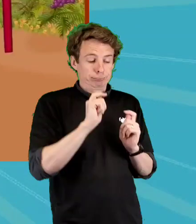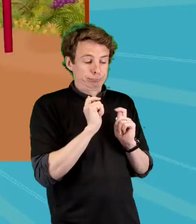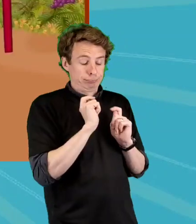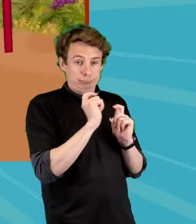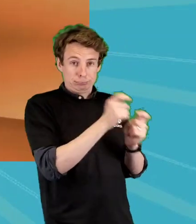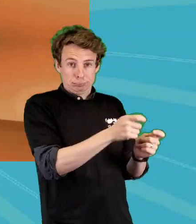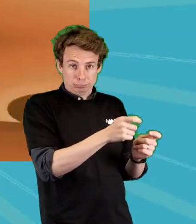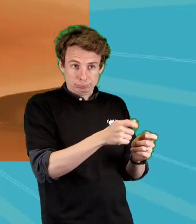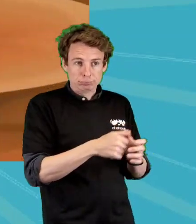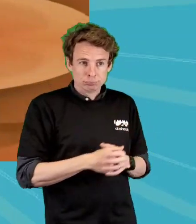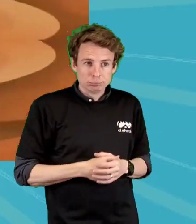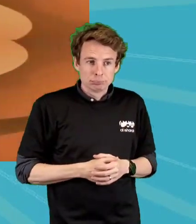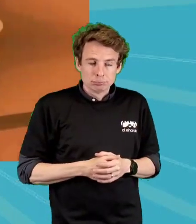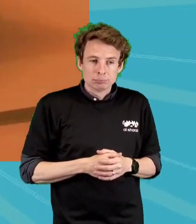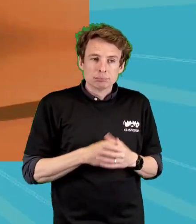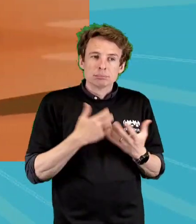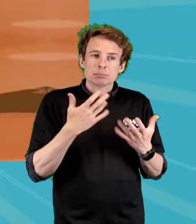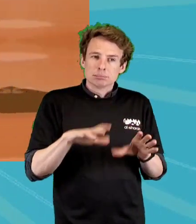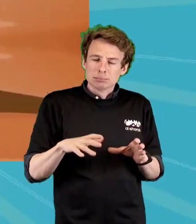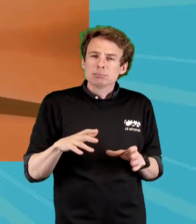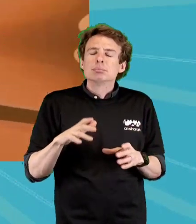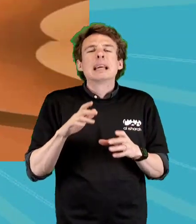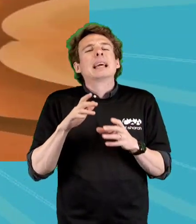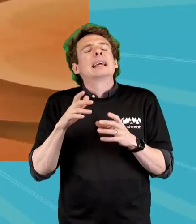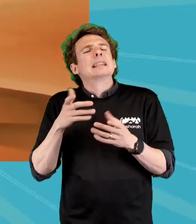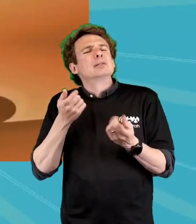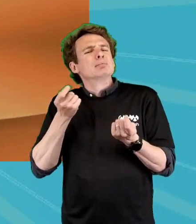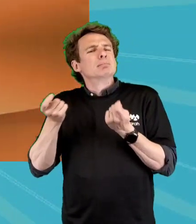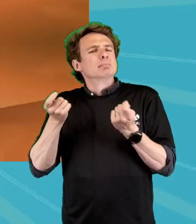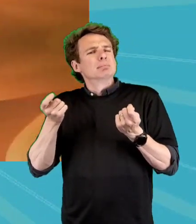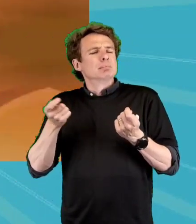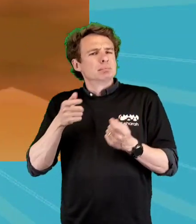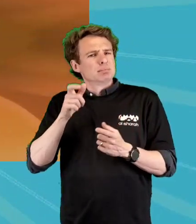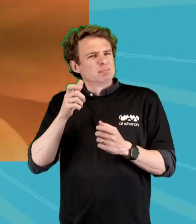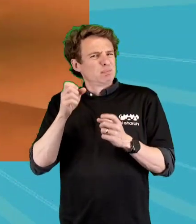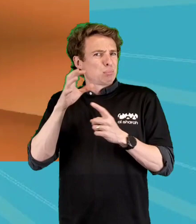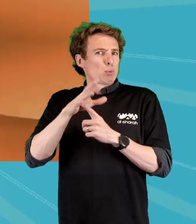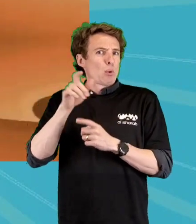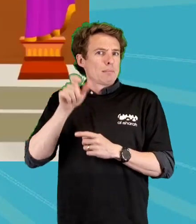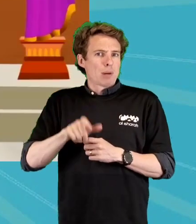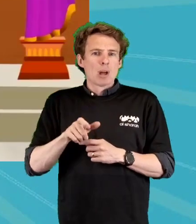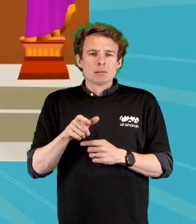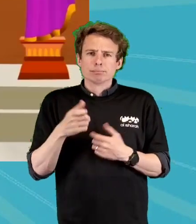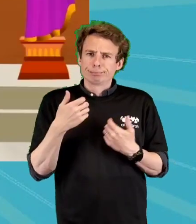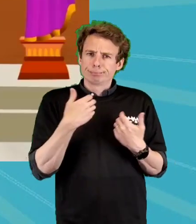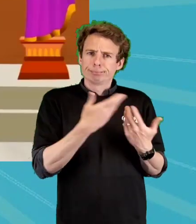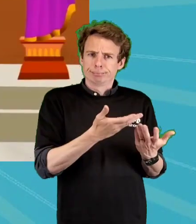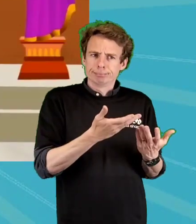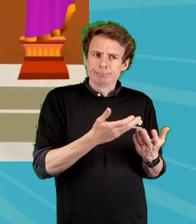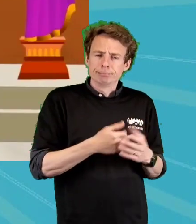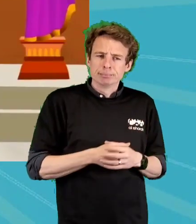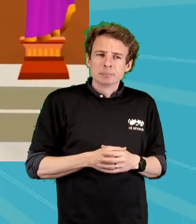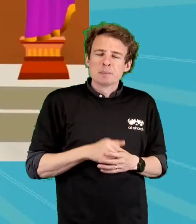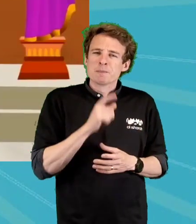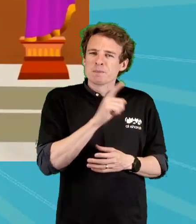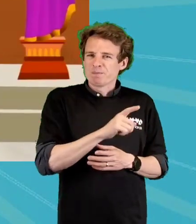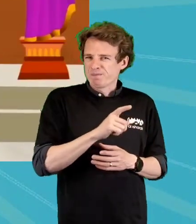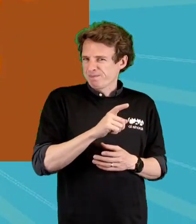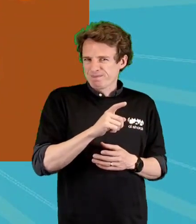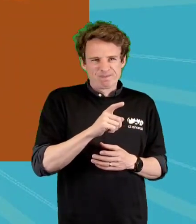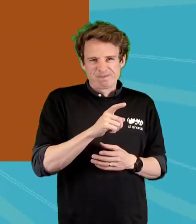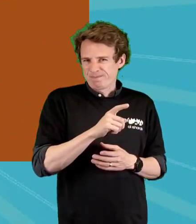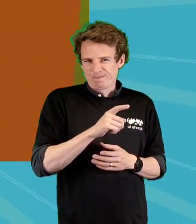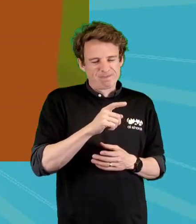Parvez. The Prophet sent that letter through the ruler of Bahrain, who delivered that letter to